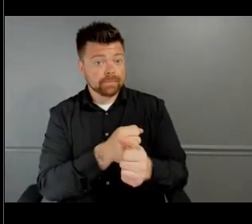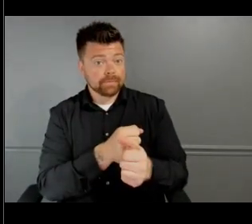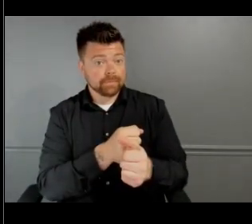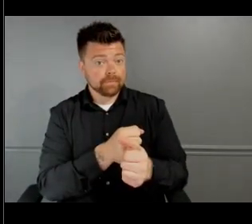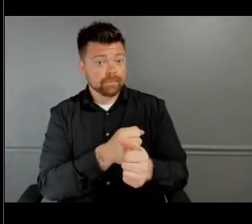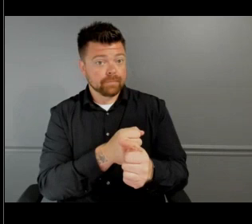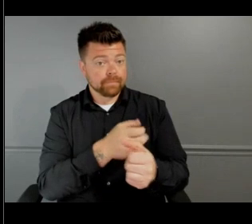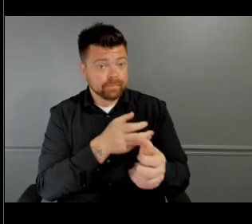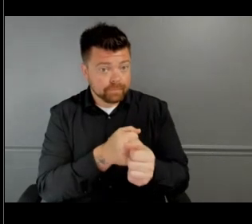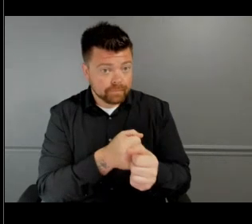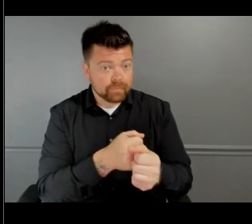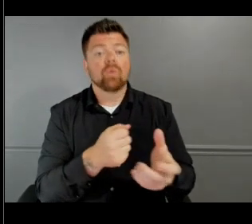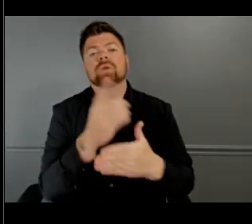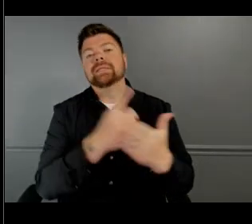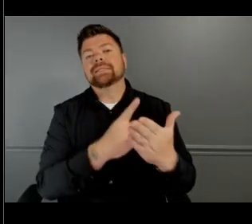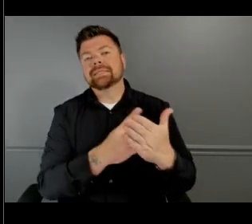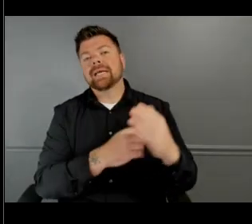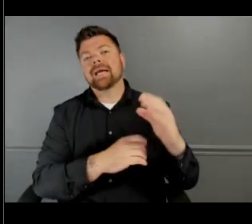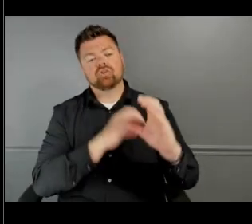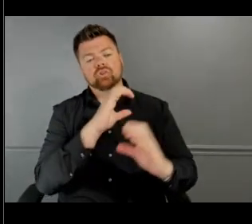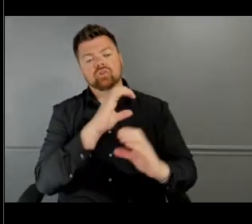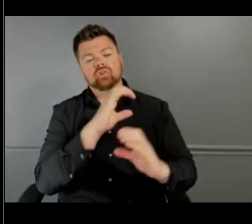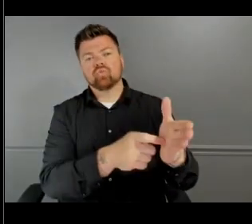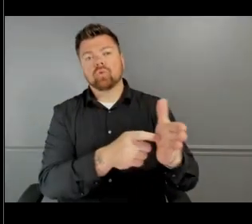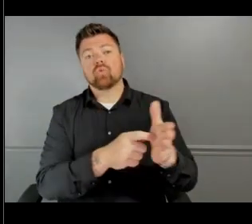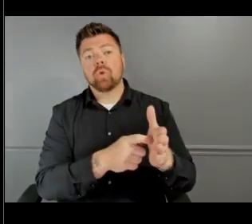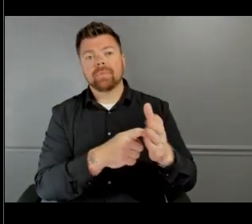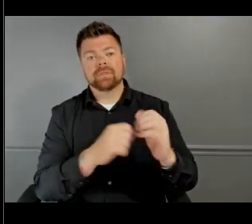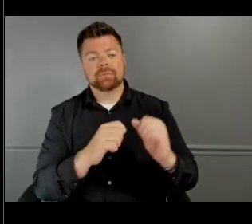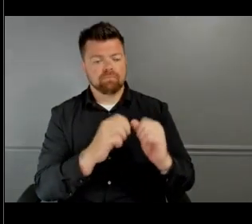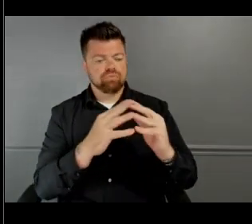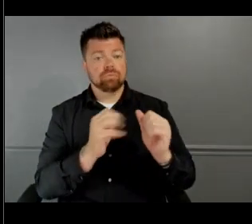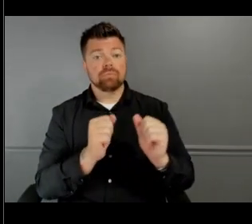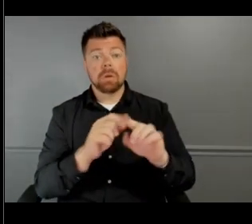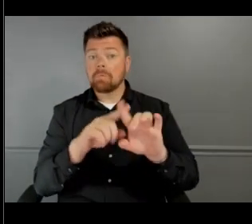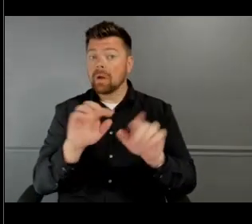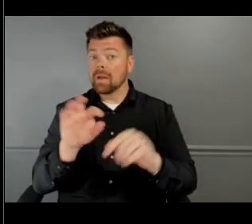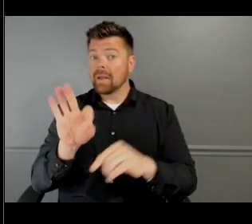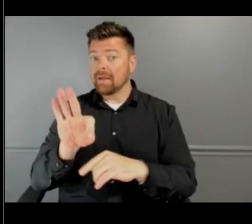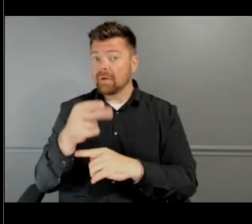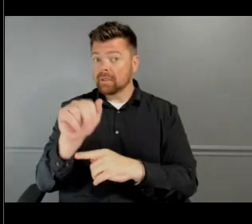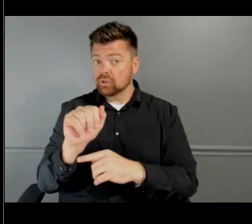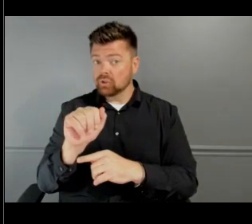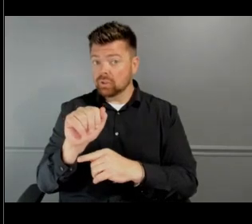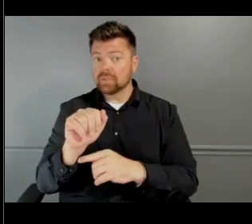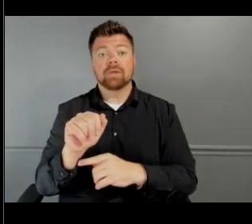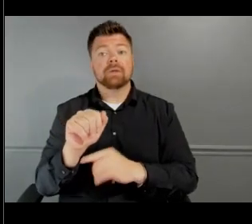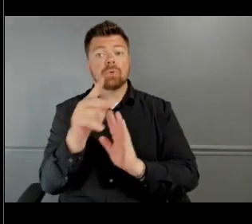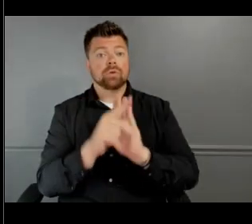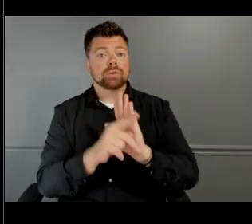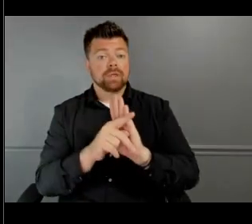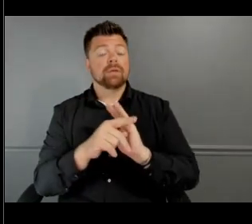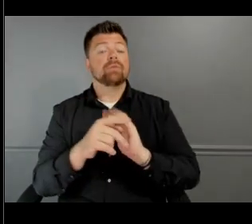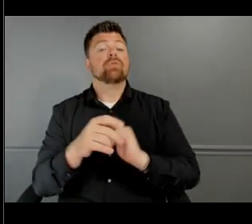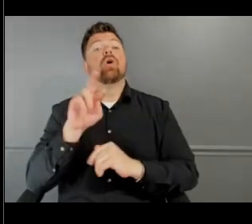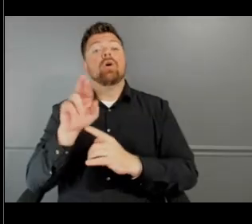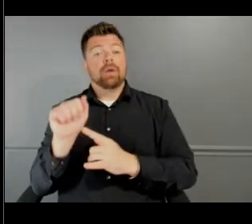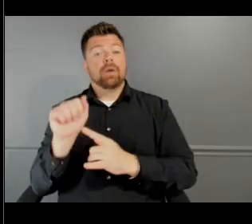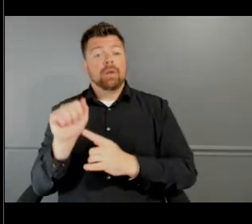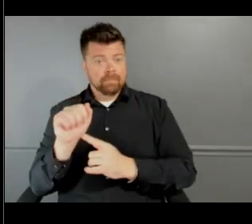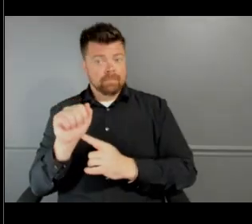construction requirements. However, the Fair Housing Act provisions for reasonable accommodation